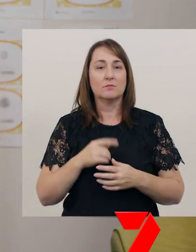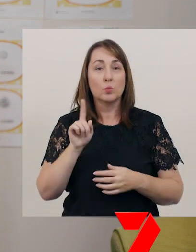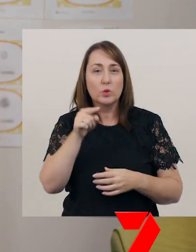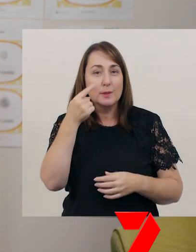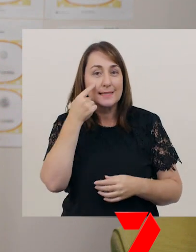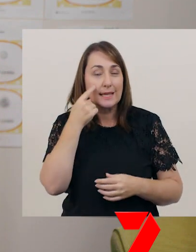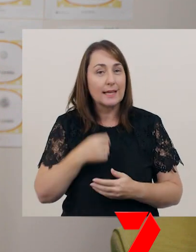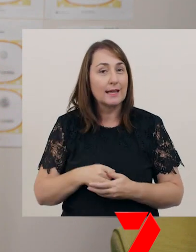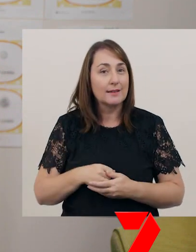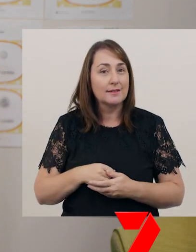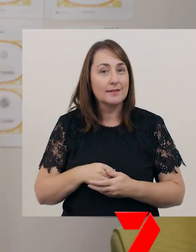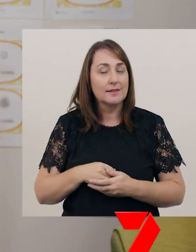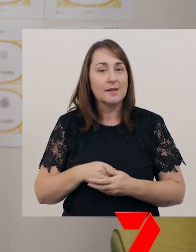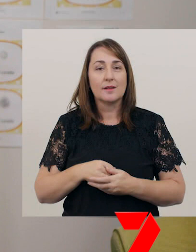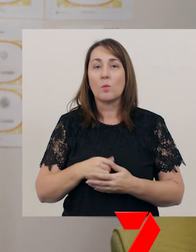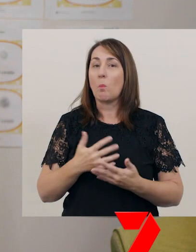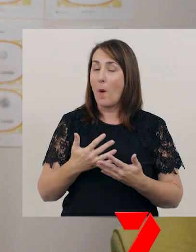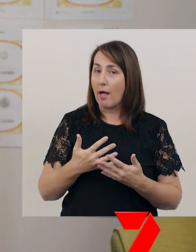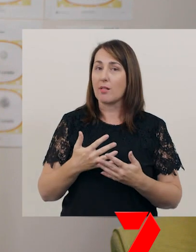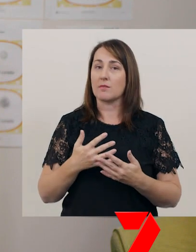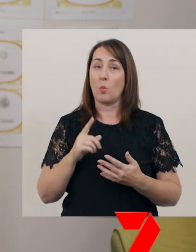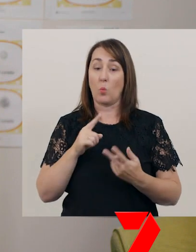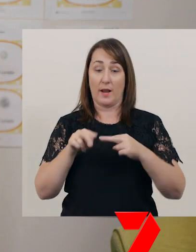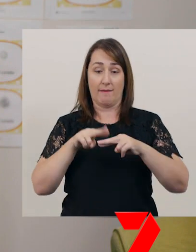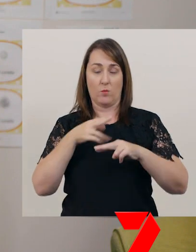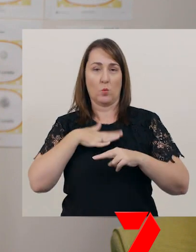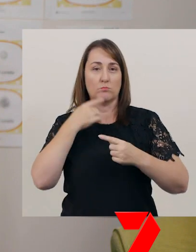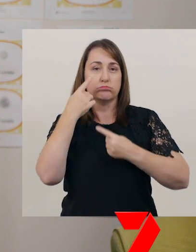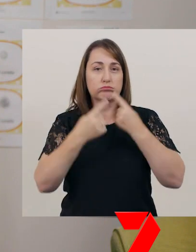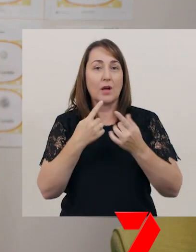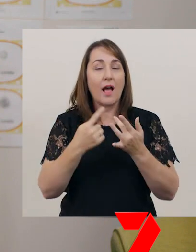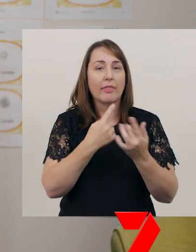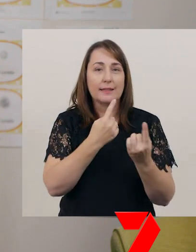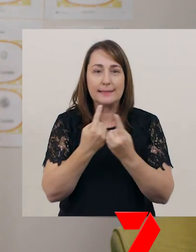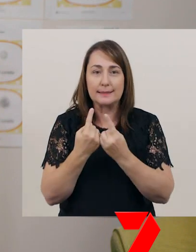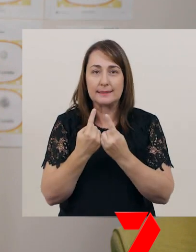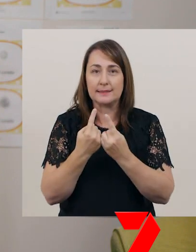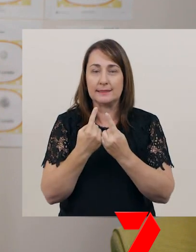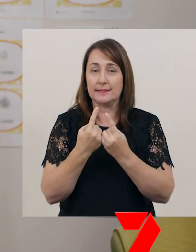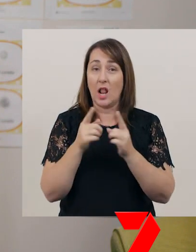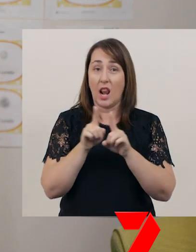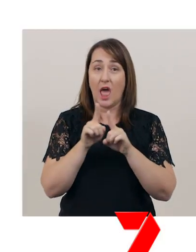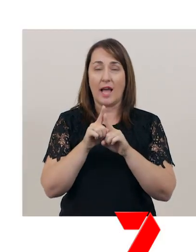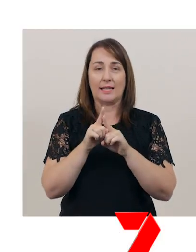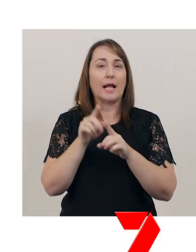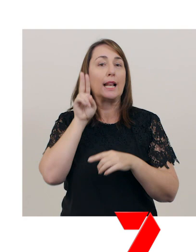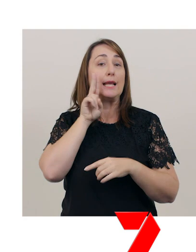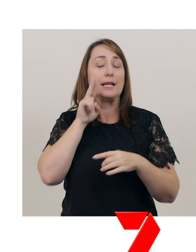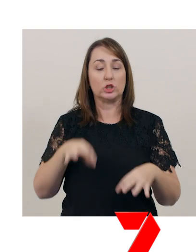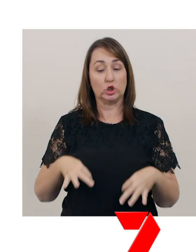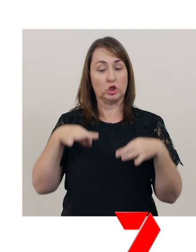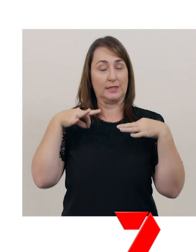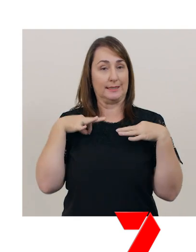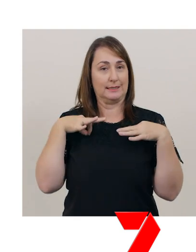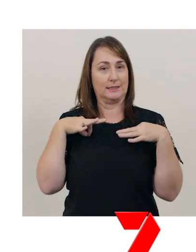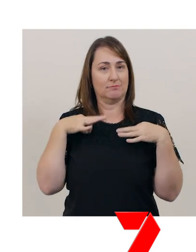see? How about if we want to describe another quality? In this case, how clean sheets smell. What